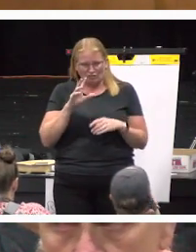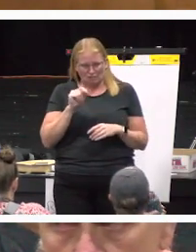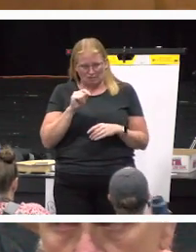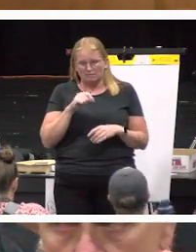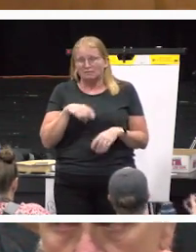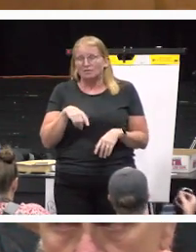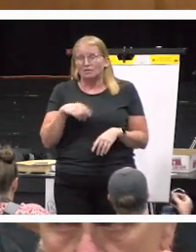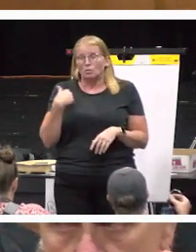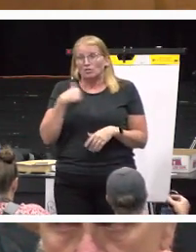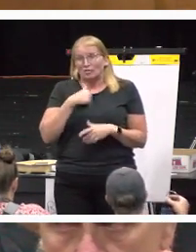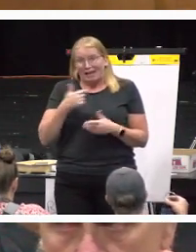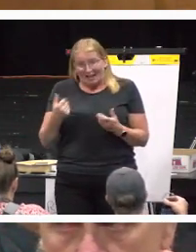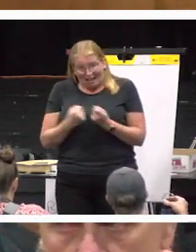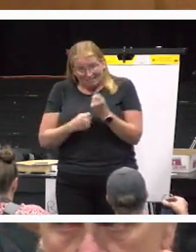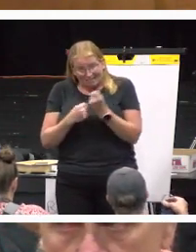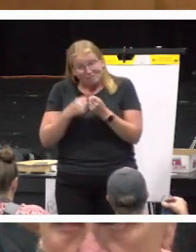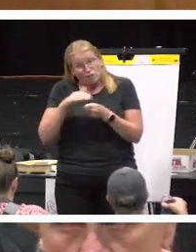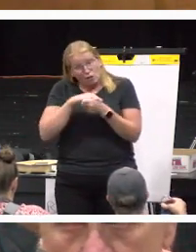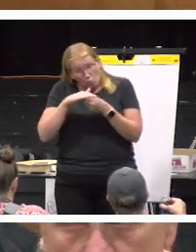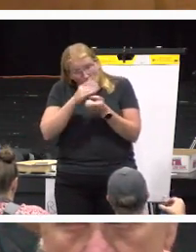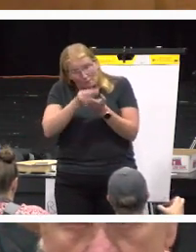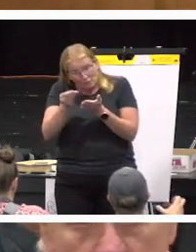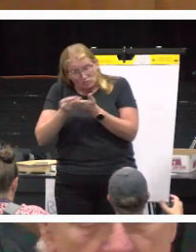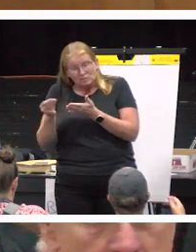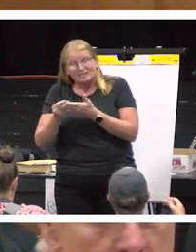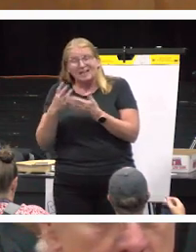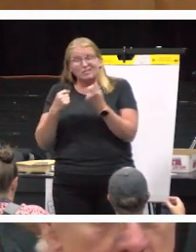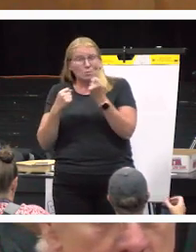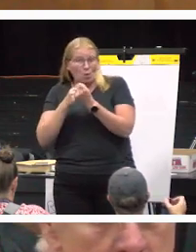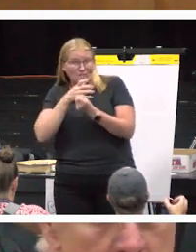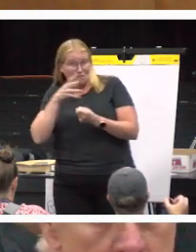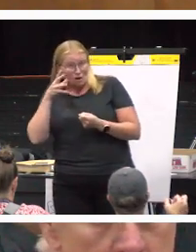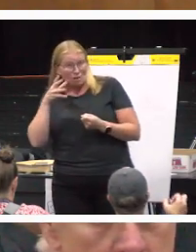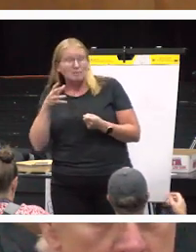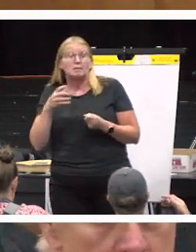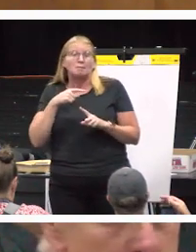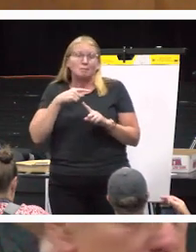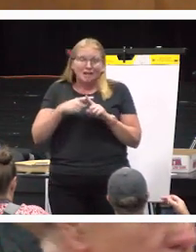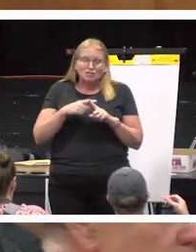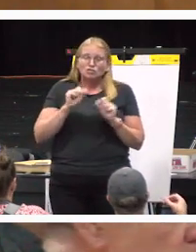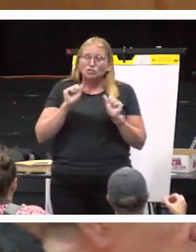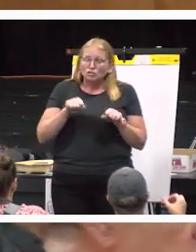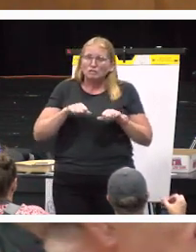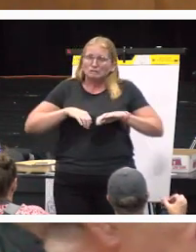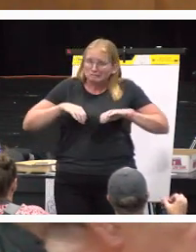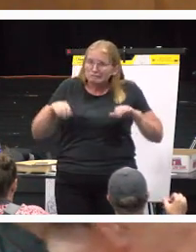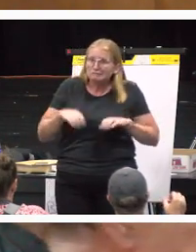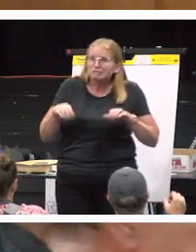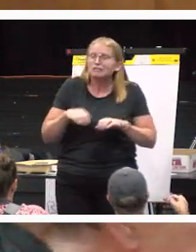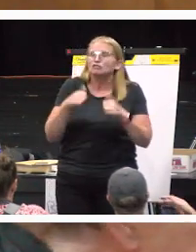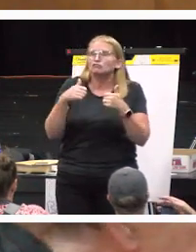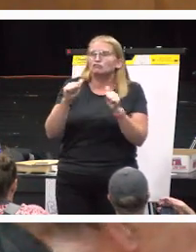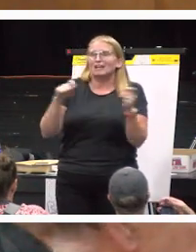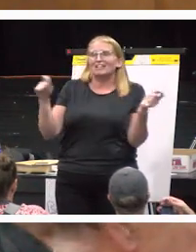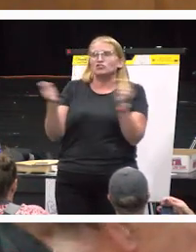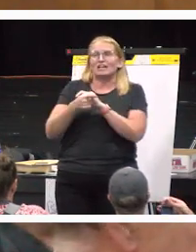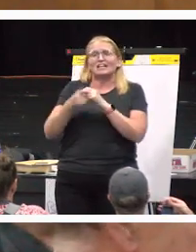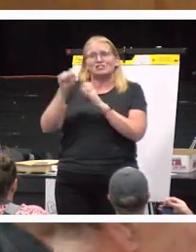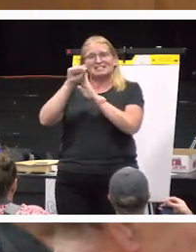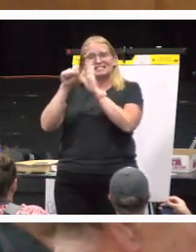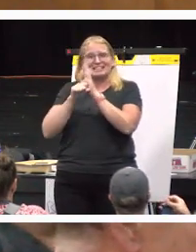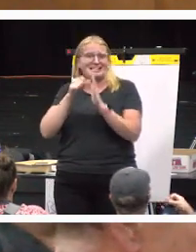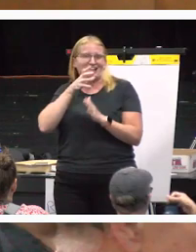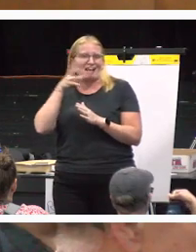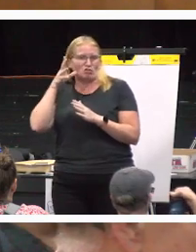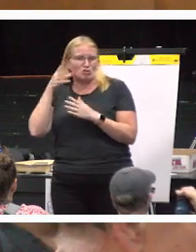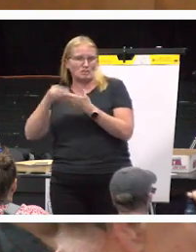supporting farms could be augmented by starting a grassroots campaign to change the state's agricultural budget with a focus